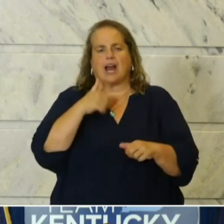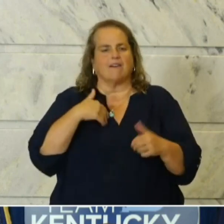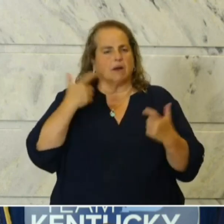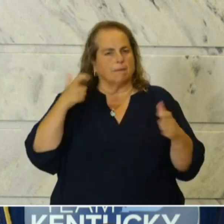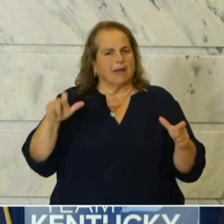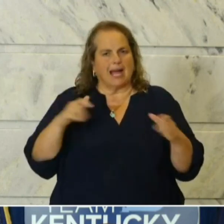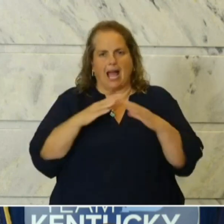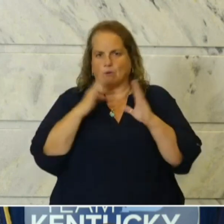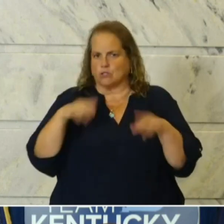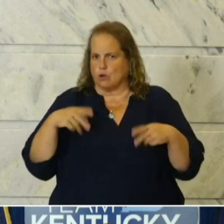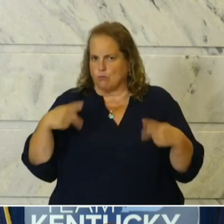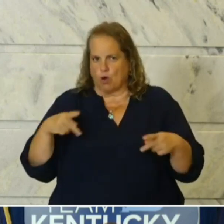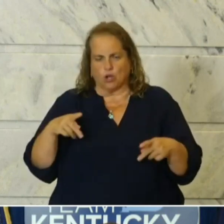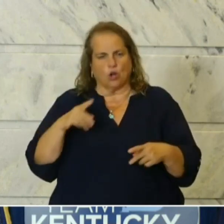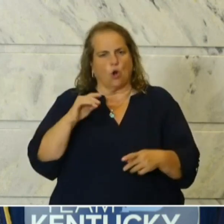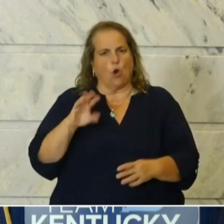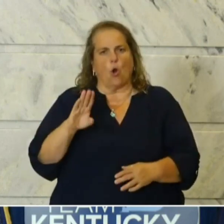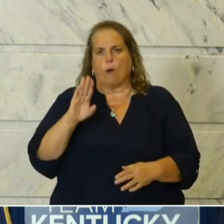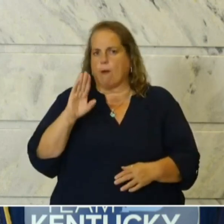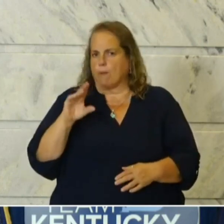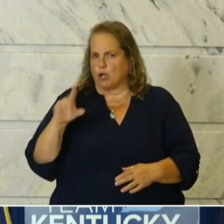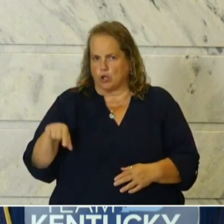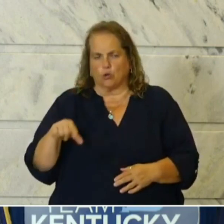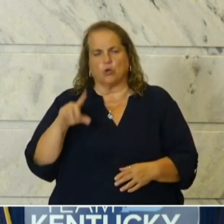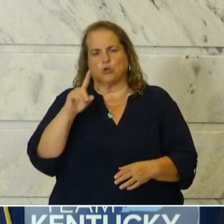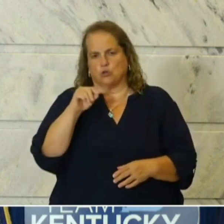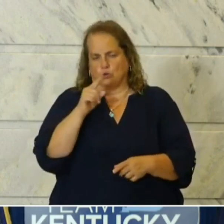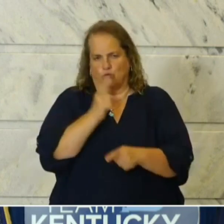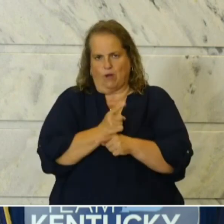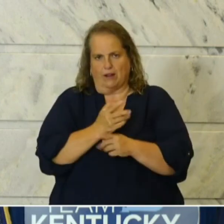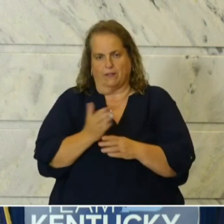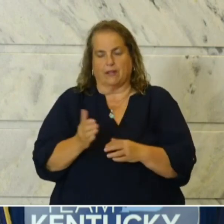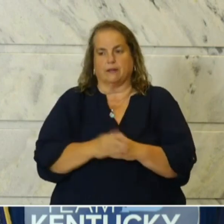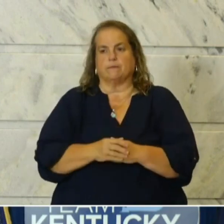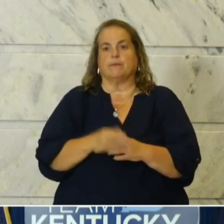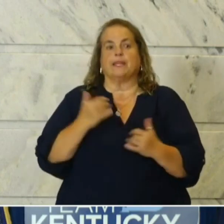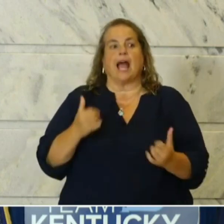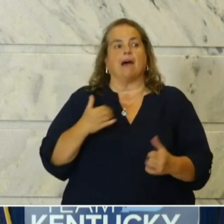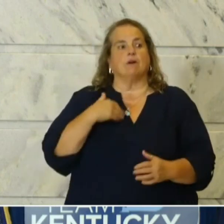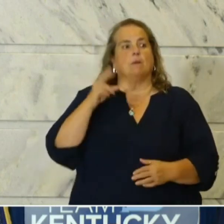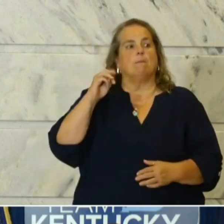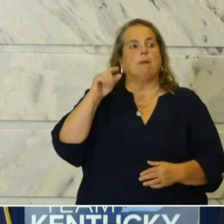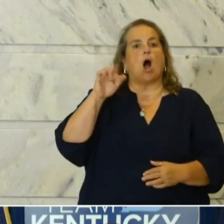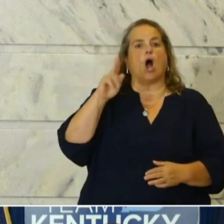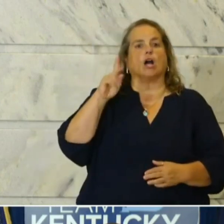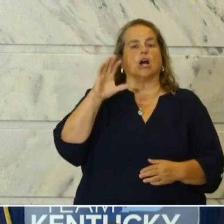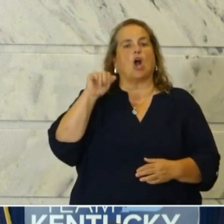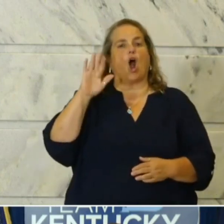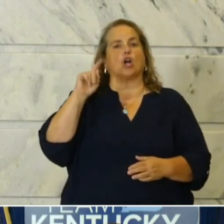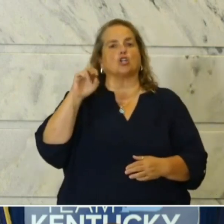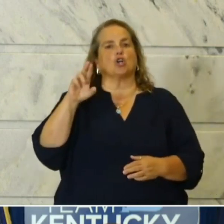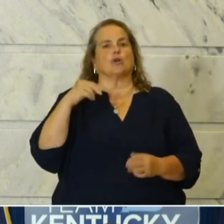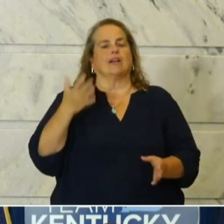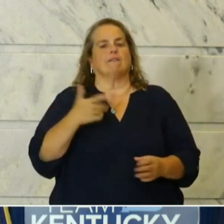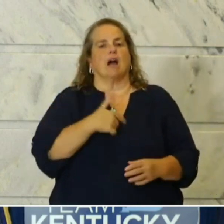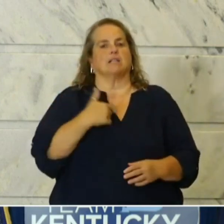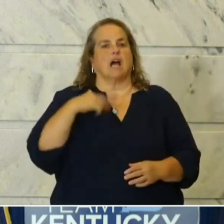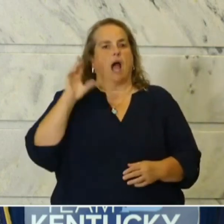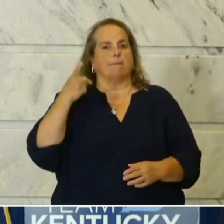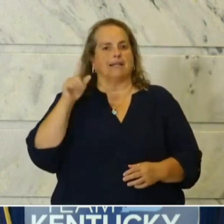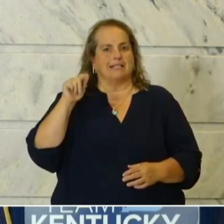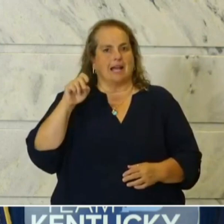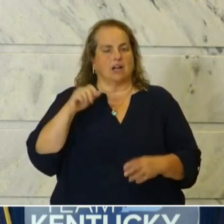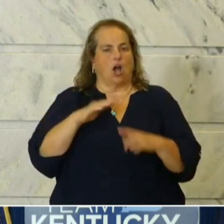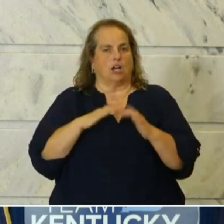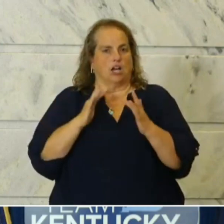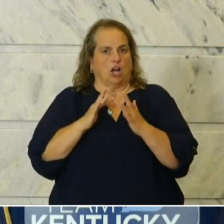or barbecues. Let's just do the right things. We're now going to have Mark Carter give us an update on contact tracing. I think